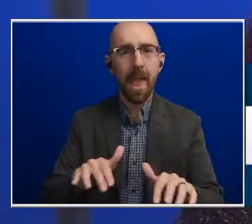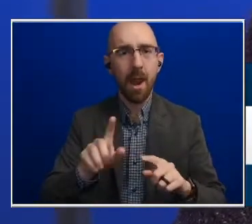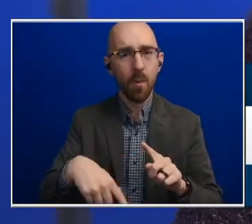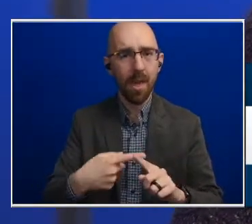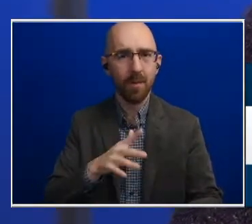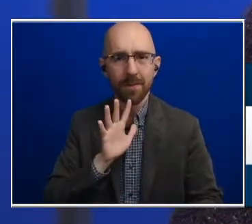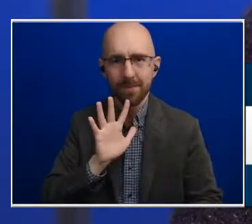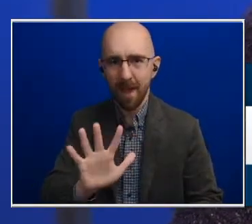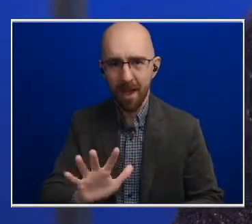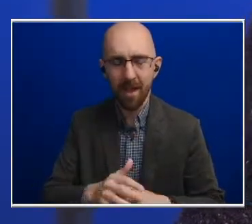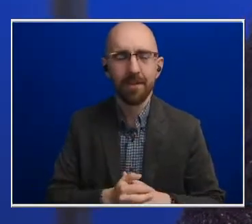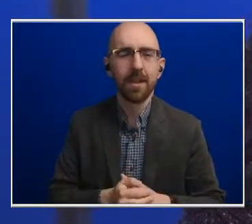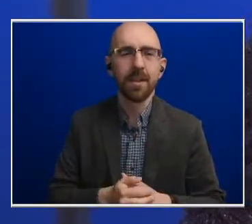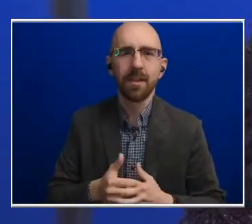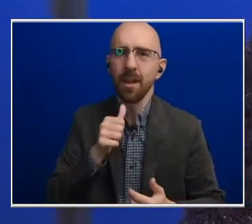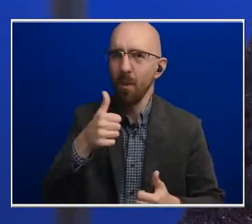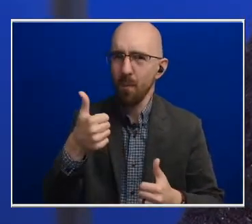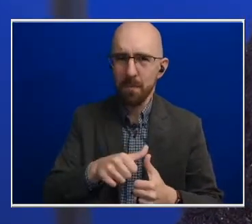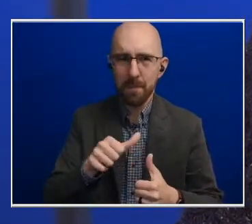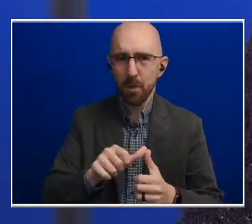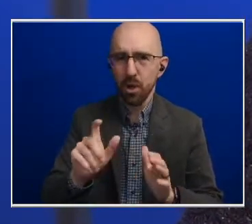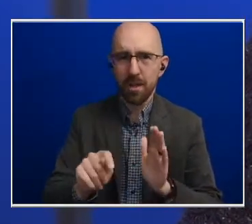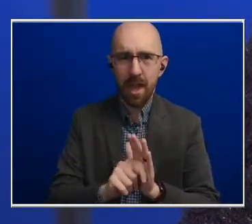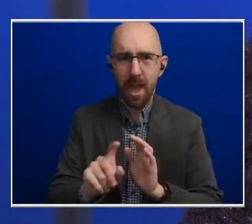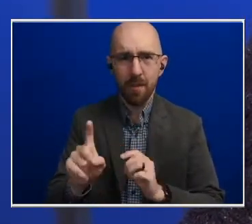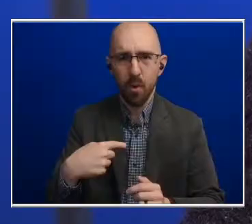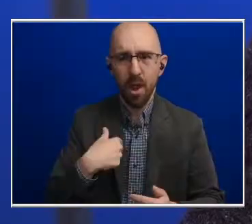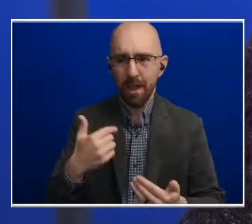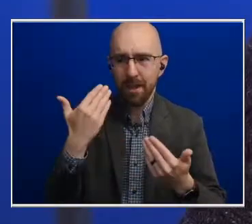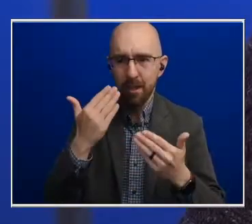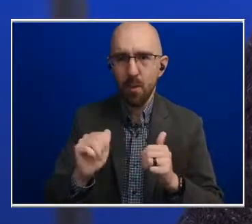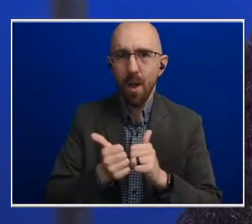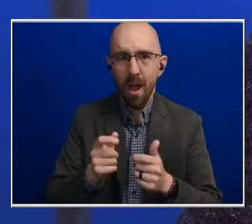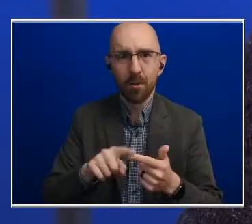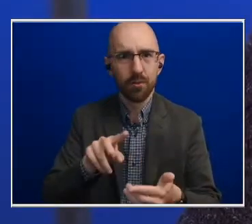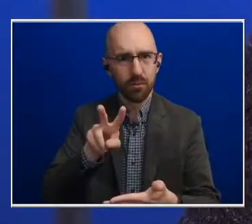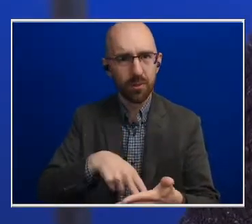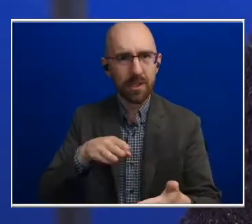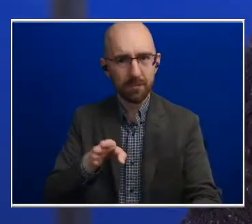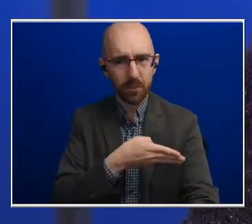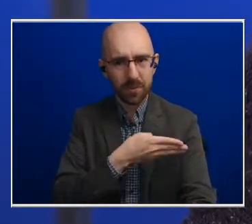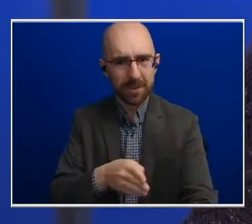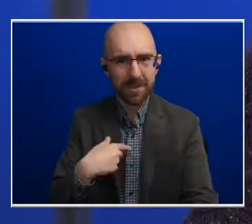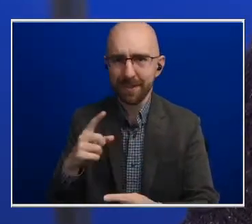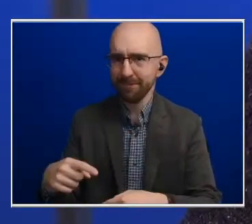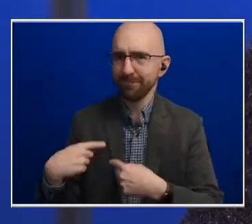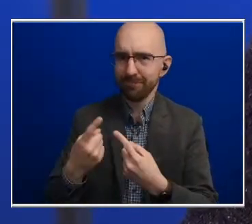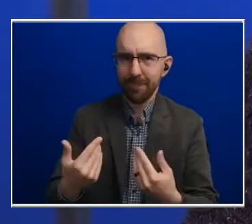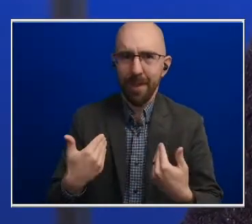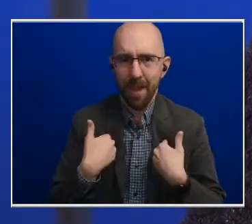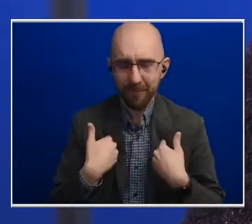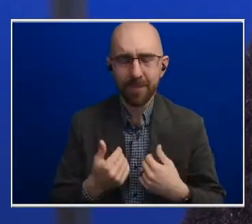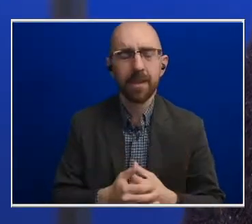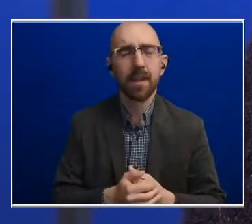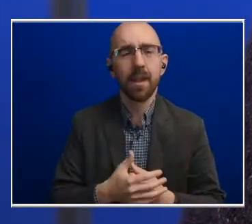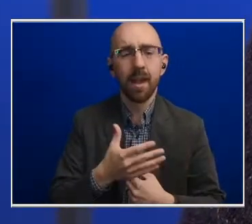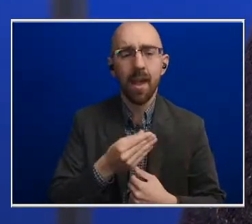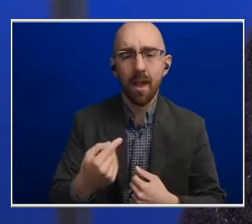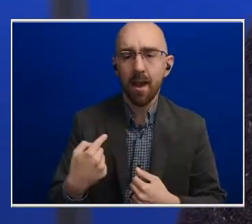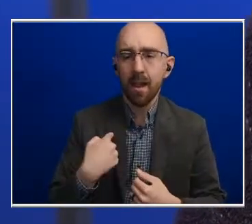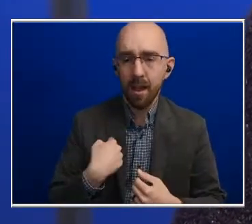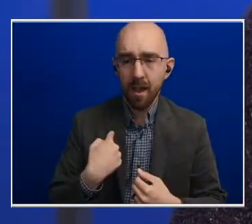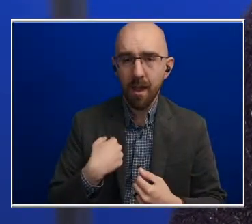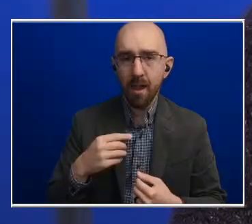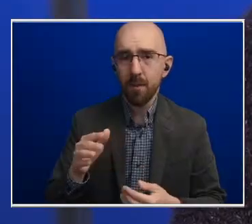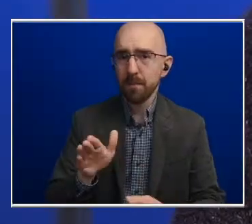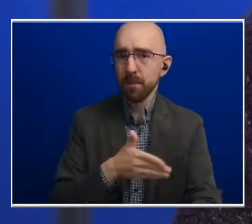I don't remember a time where I didn't know how to read music. And I was a music major, a double